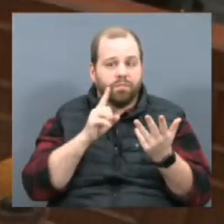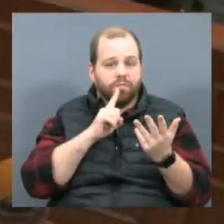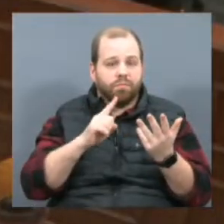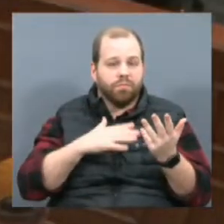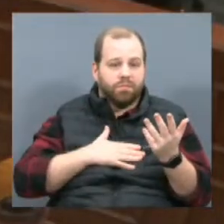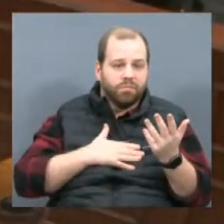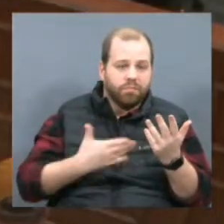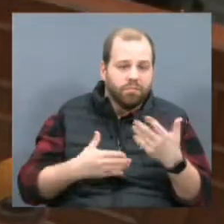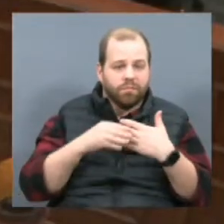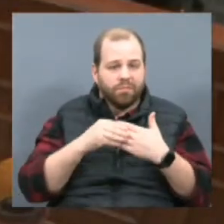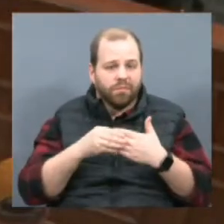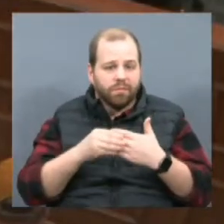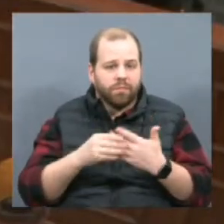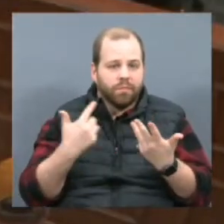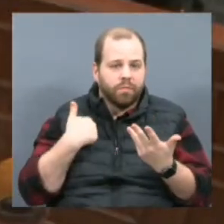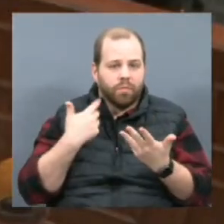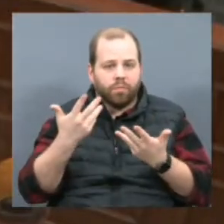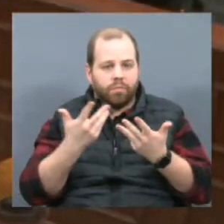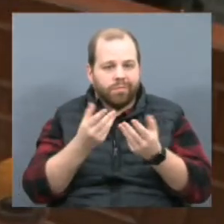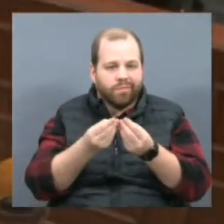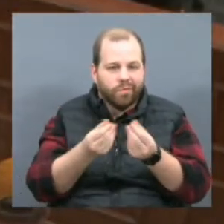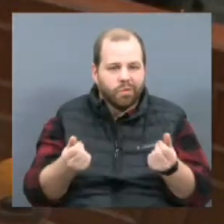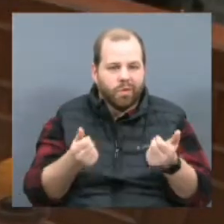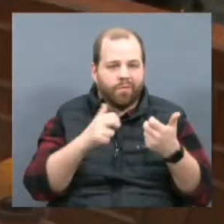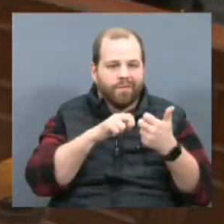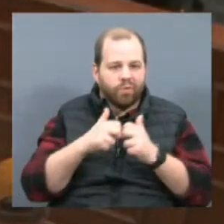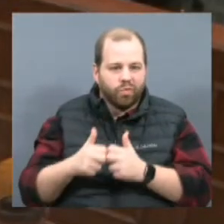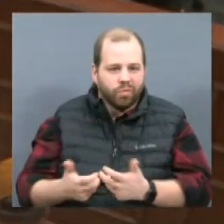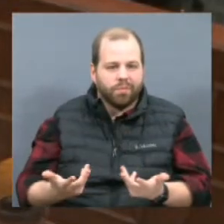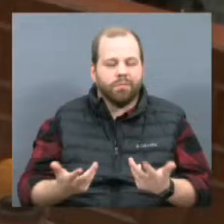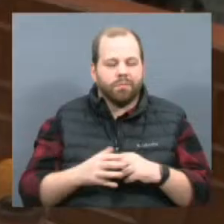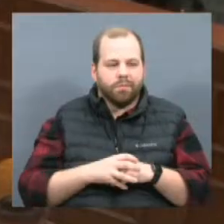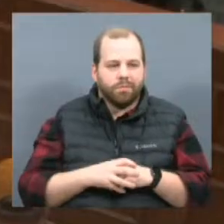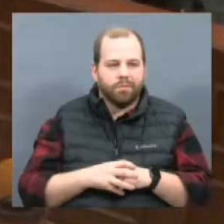open with us to help resolve any of these issues.